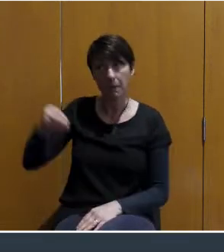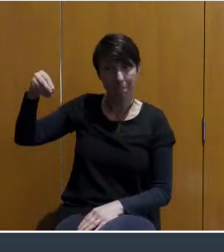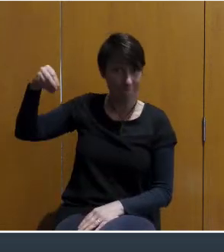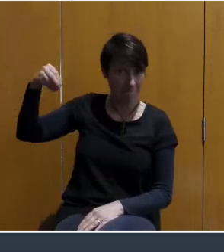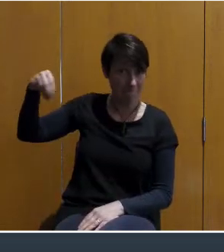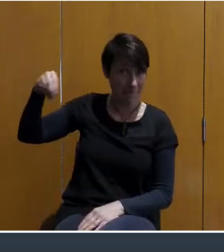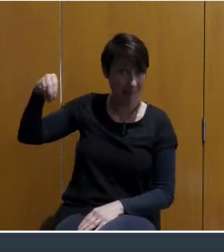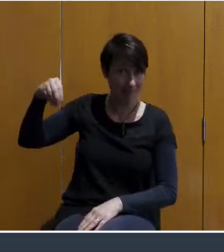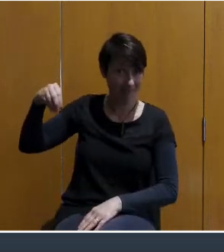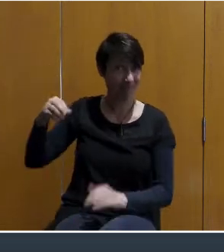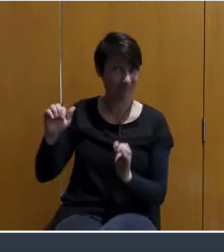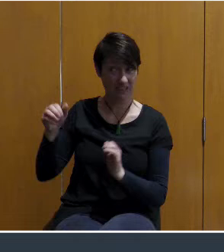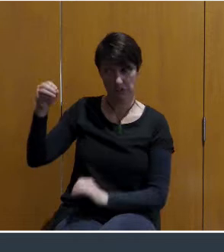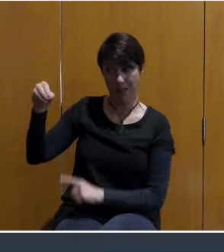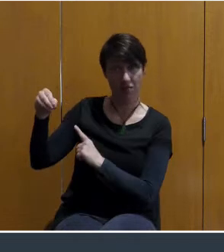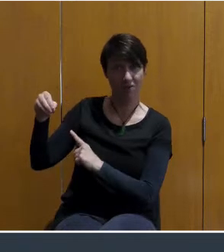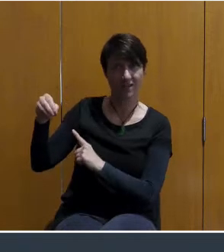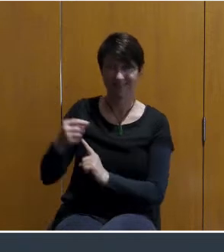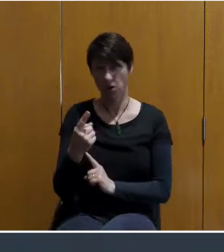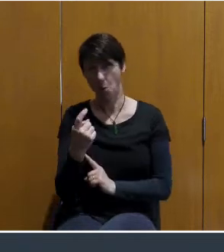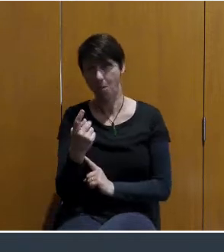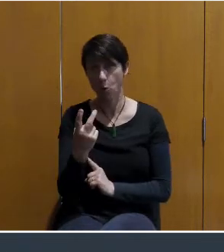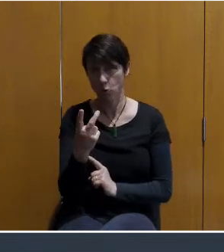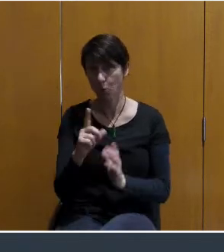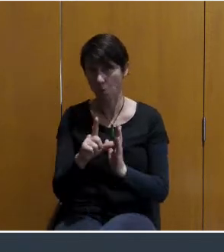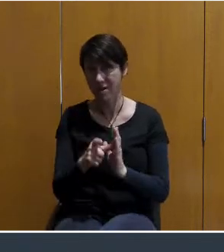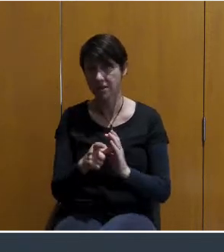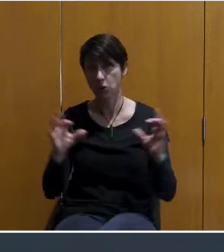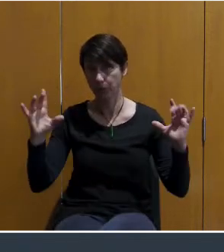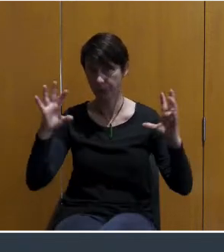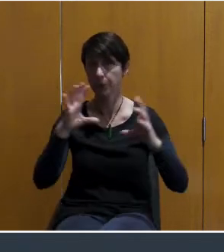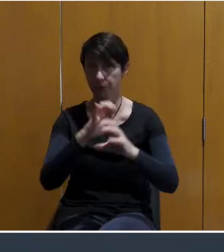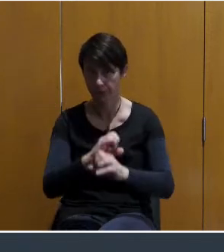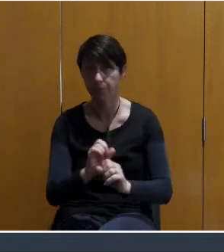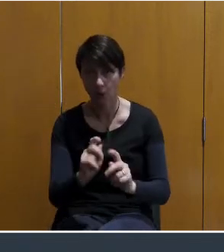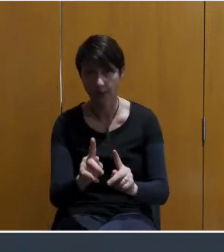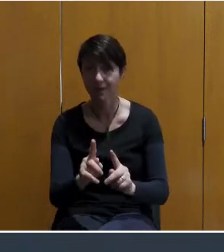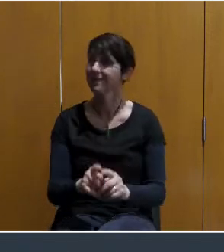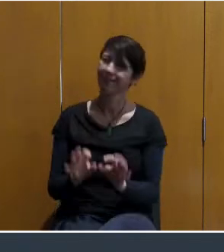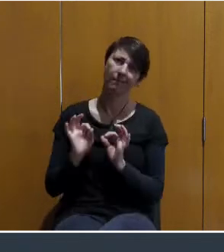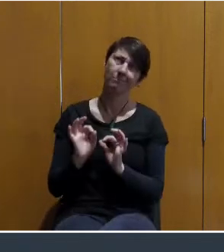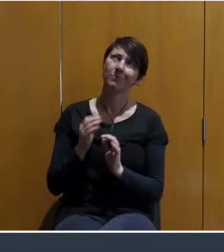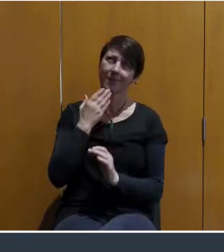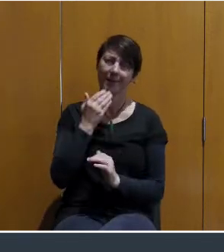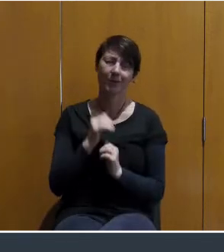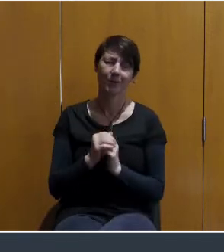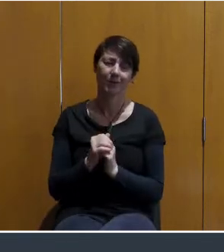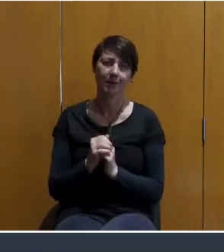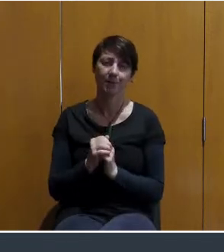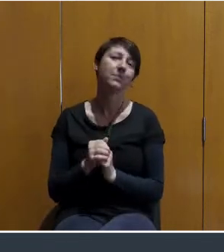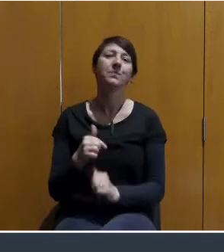ring. Give you another minute or two to round up, please. Perfect. Okay, thank you so much for that. We